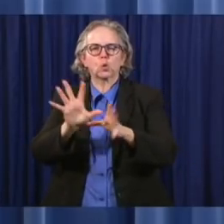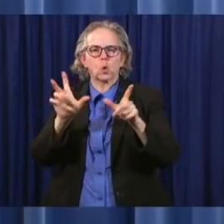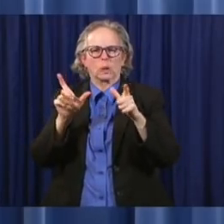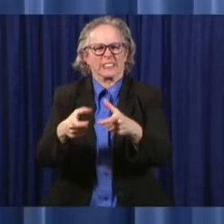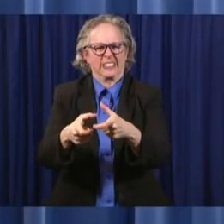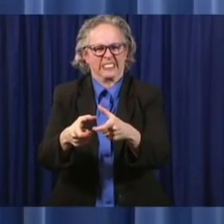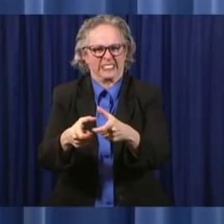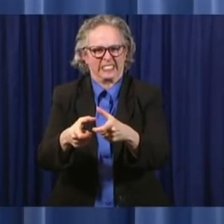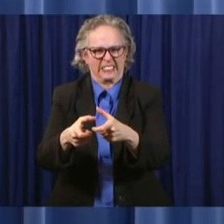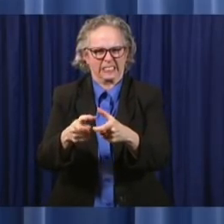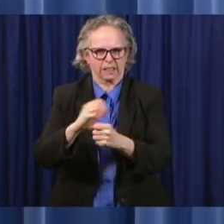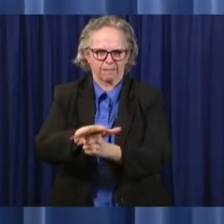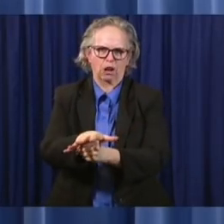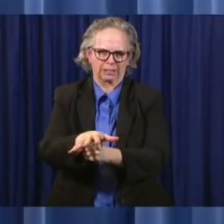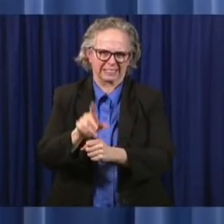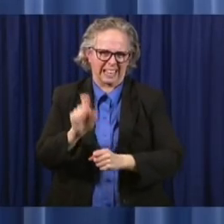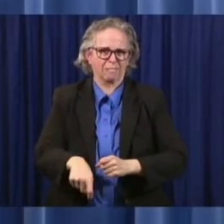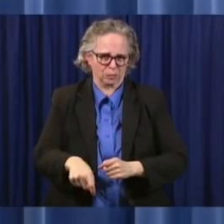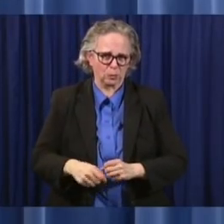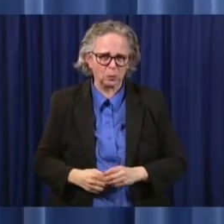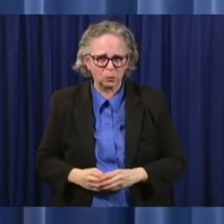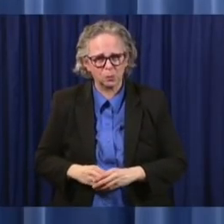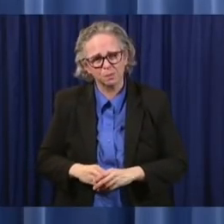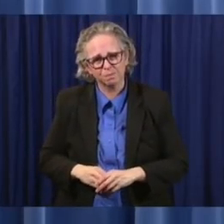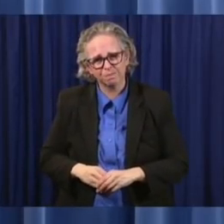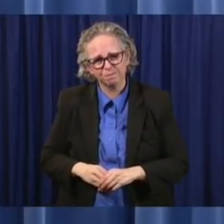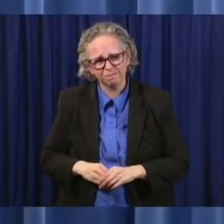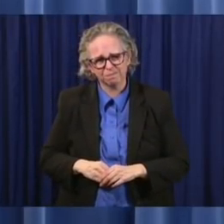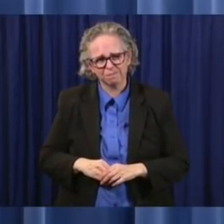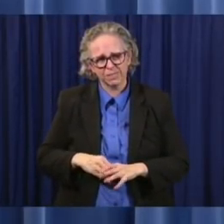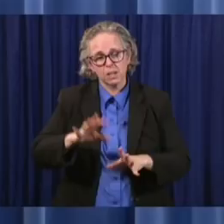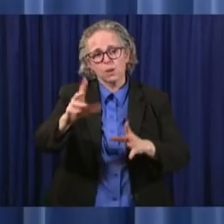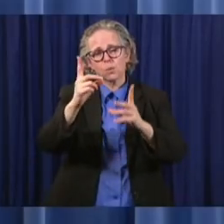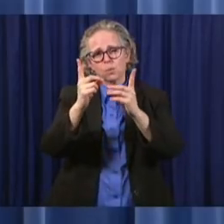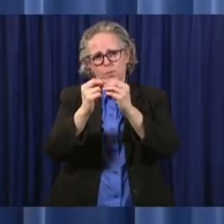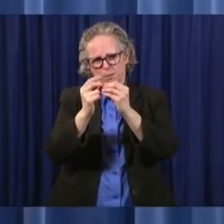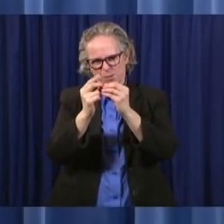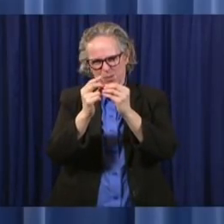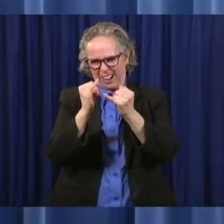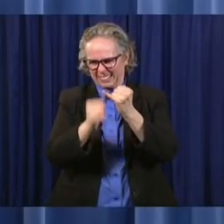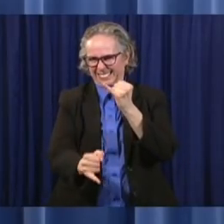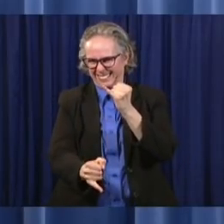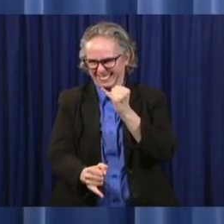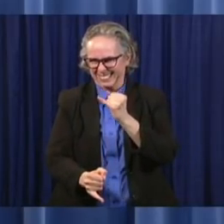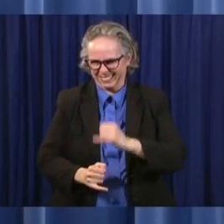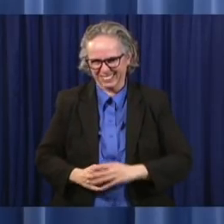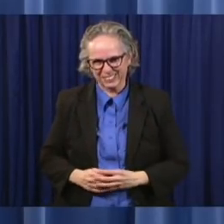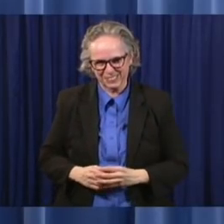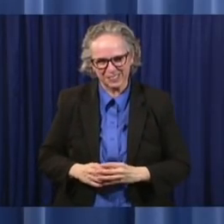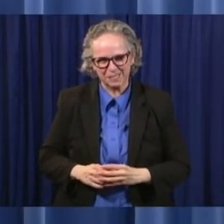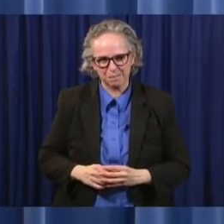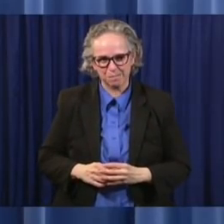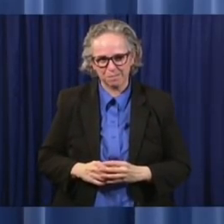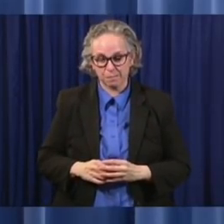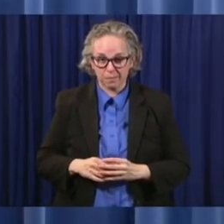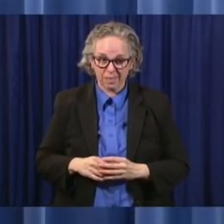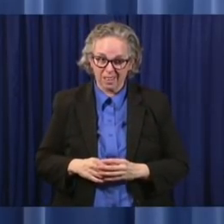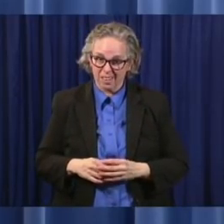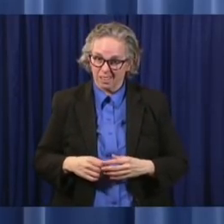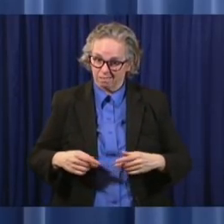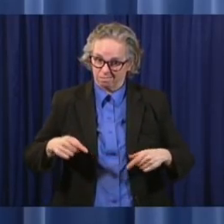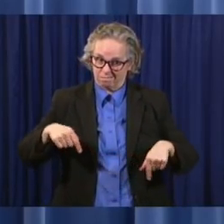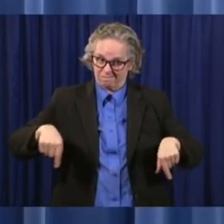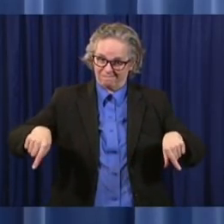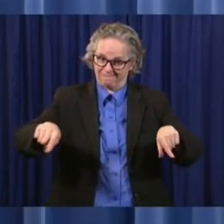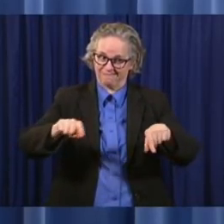And the final thing, though, is what we all have control over. And that is ourselves. We're